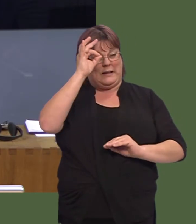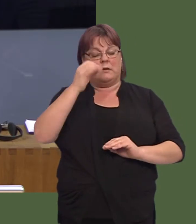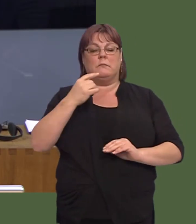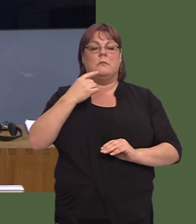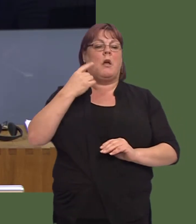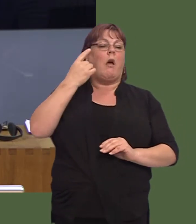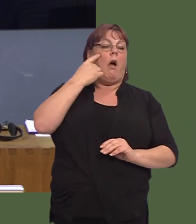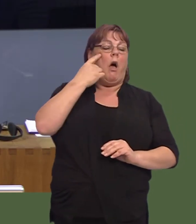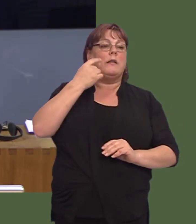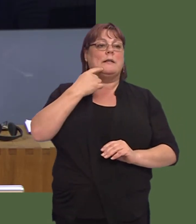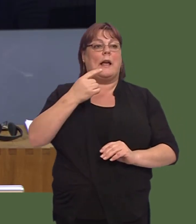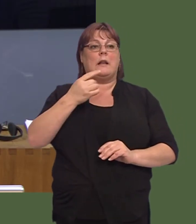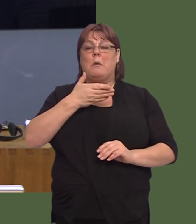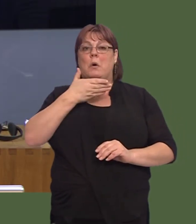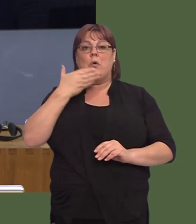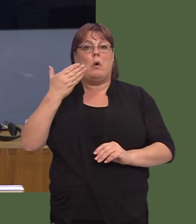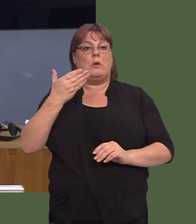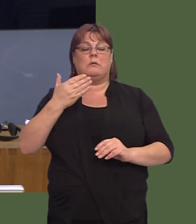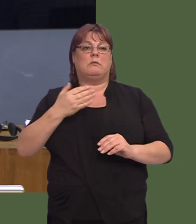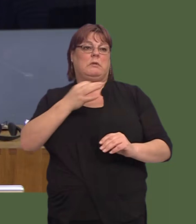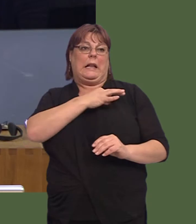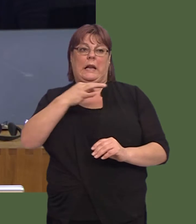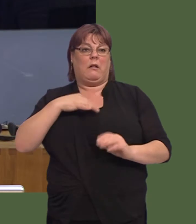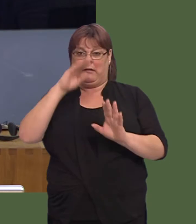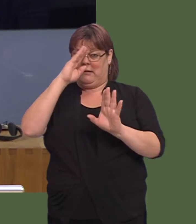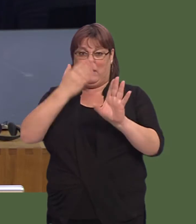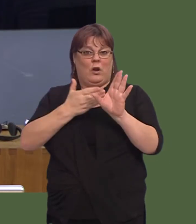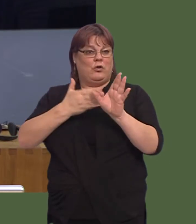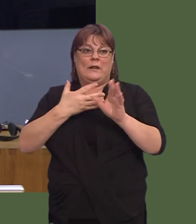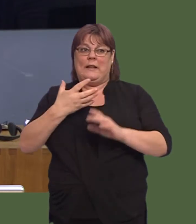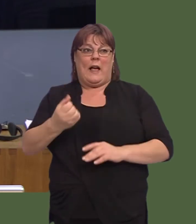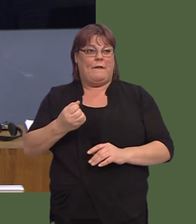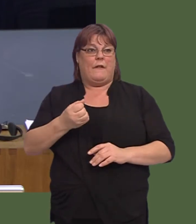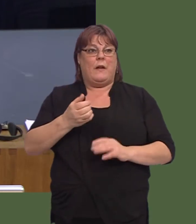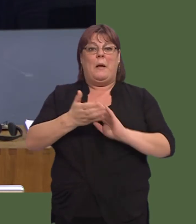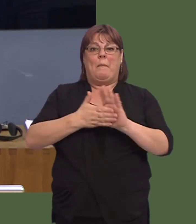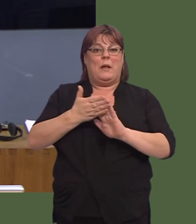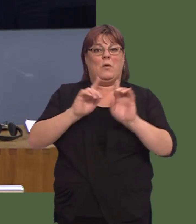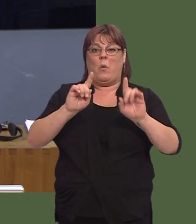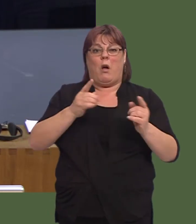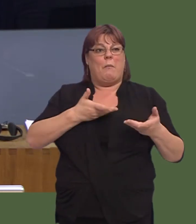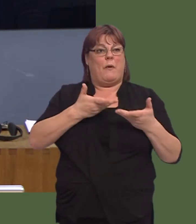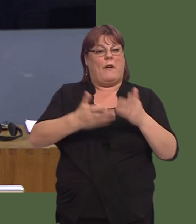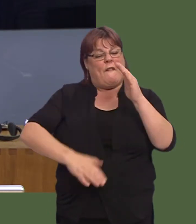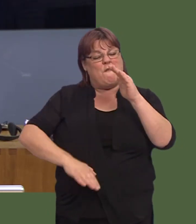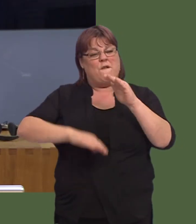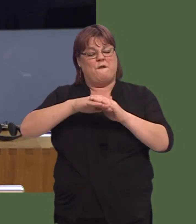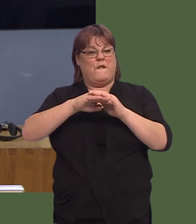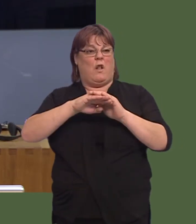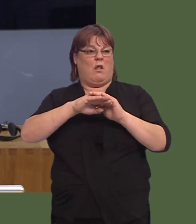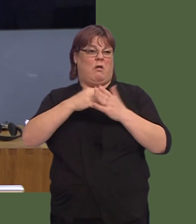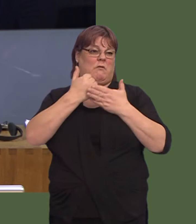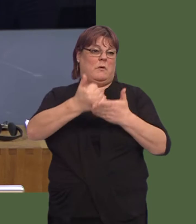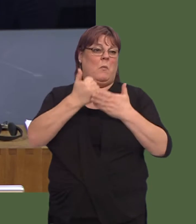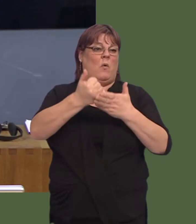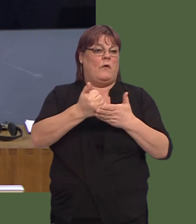that lack of sufficient clinical psychologists is impacting their ability to provide a comprehensive service to